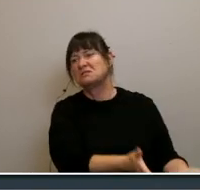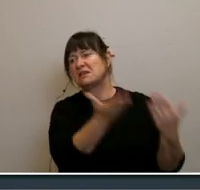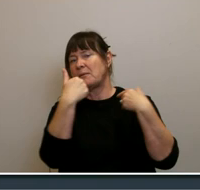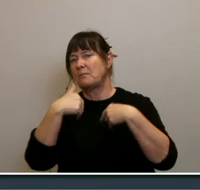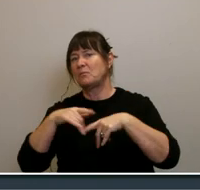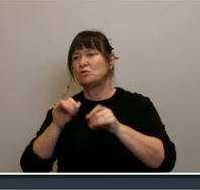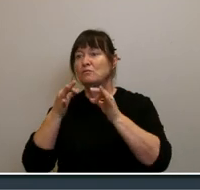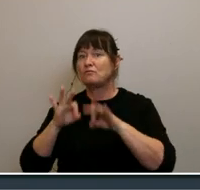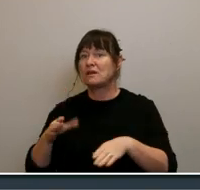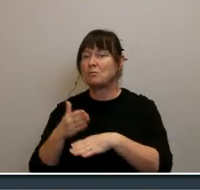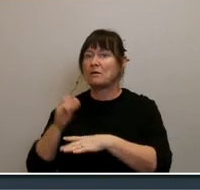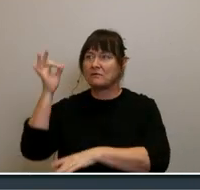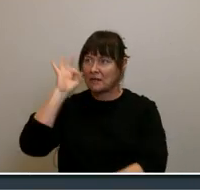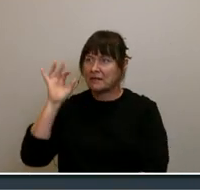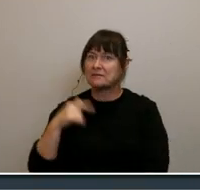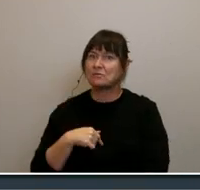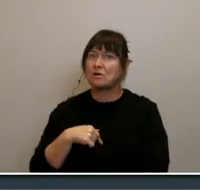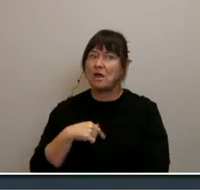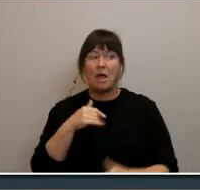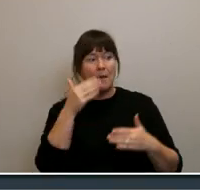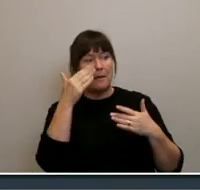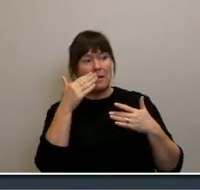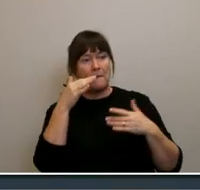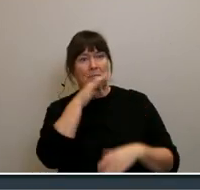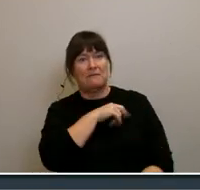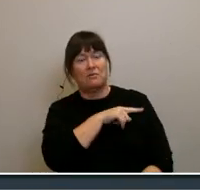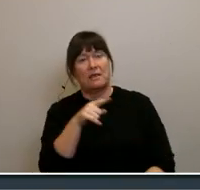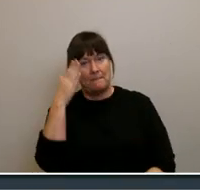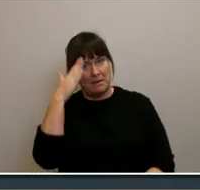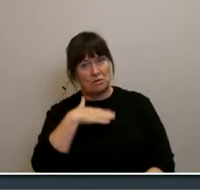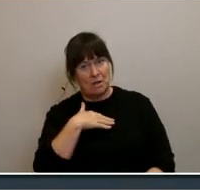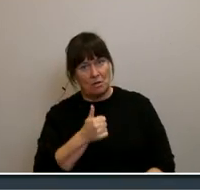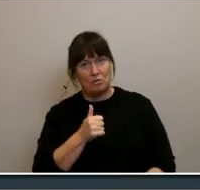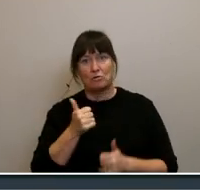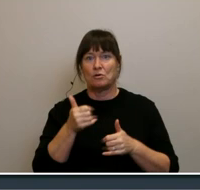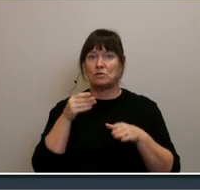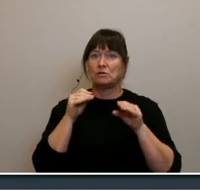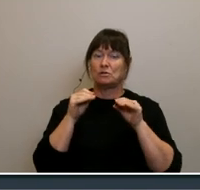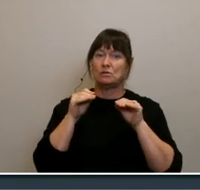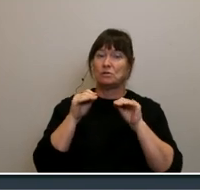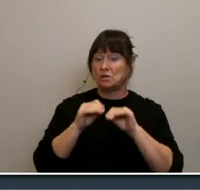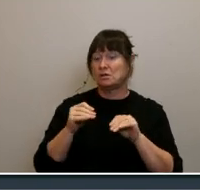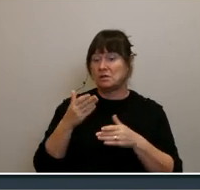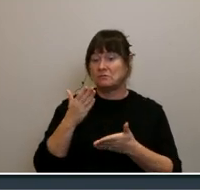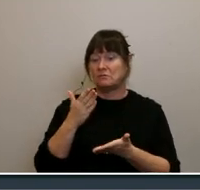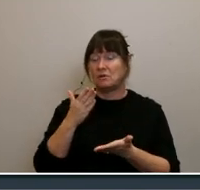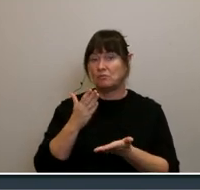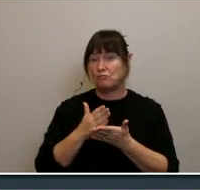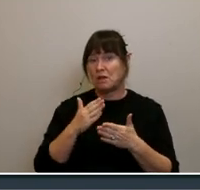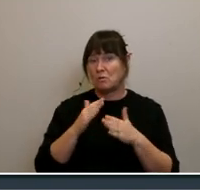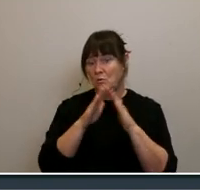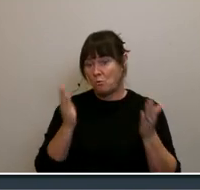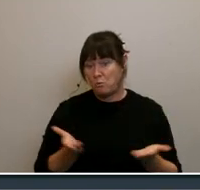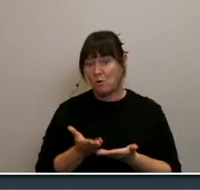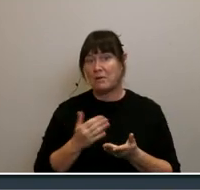for the council, benefiting youths for mental health, good free education of the real world, helping Napier look